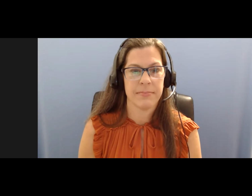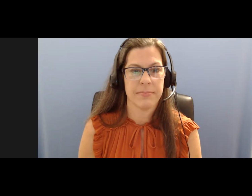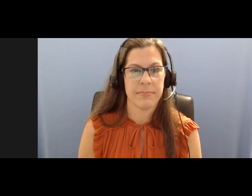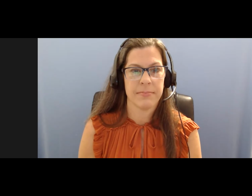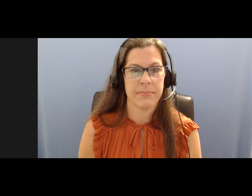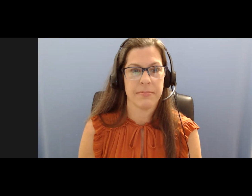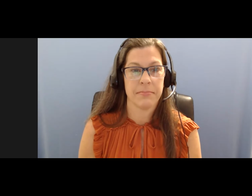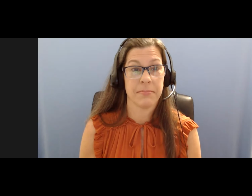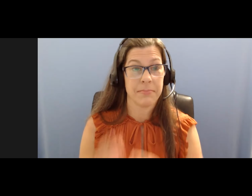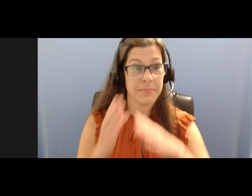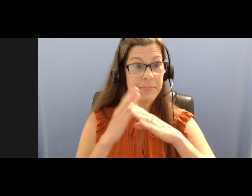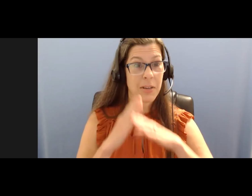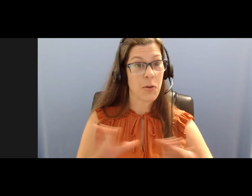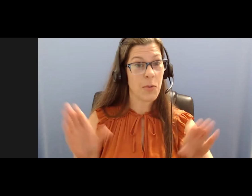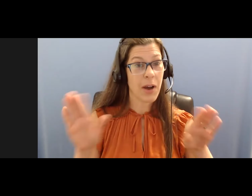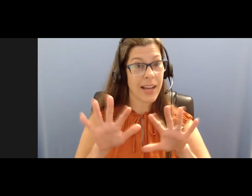We're a quiet group today.